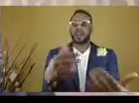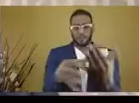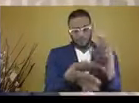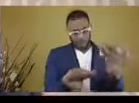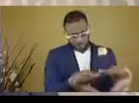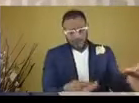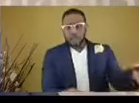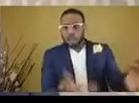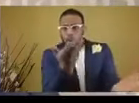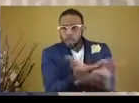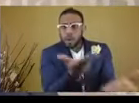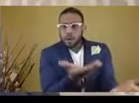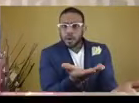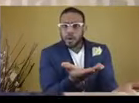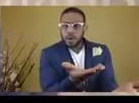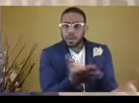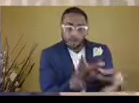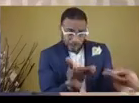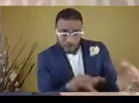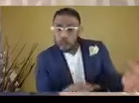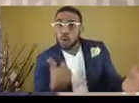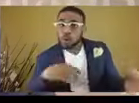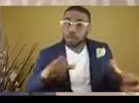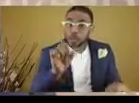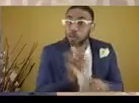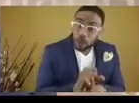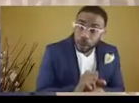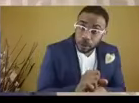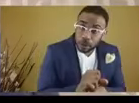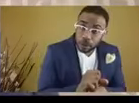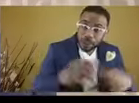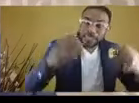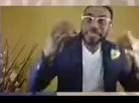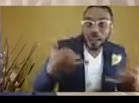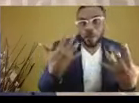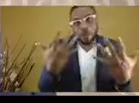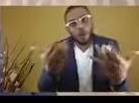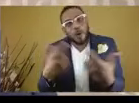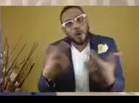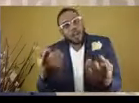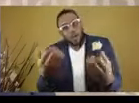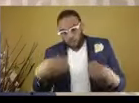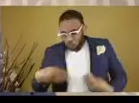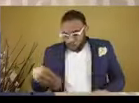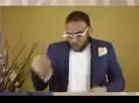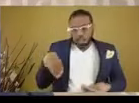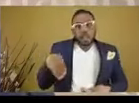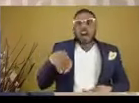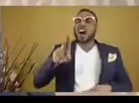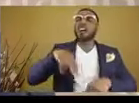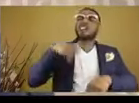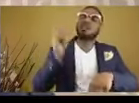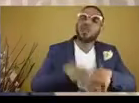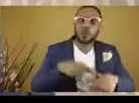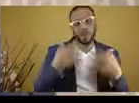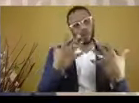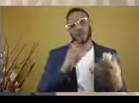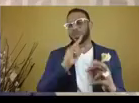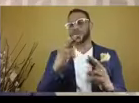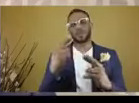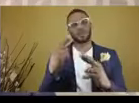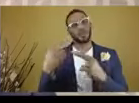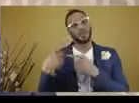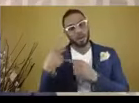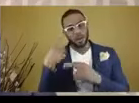And the receipts say that we did the work and now we want what's coming to us. And of course, we want to be responsible